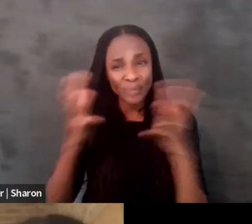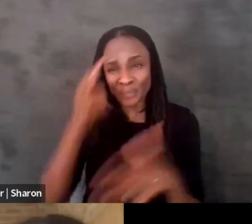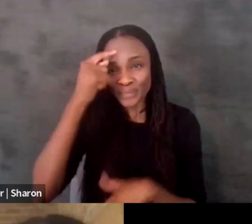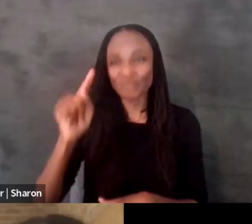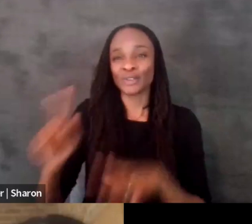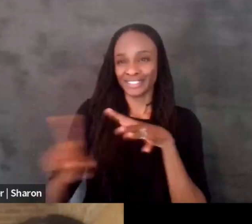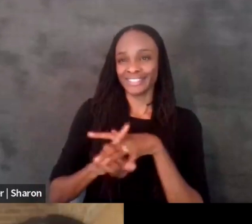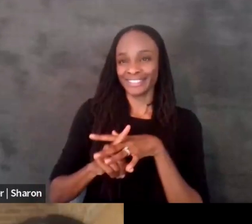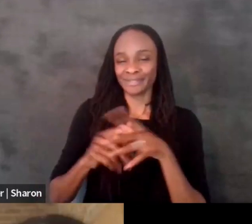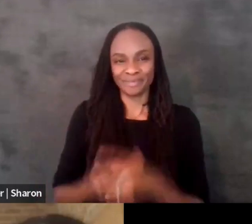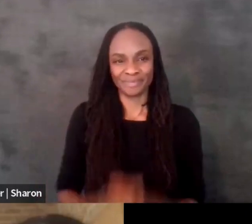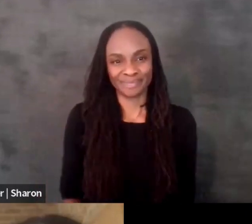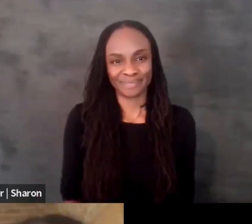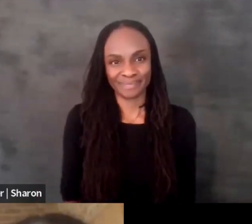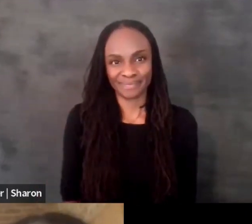being here.